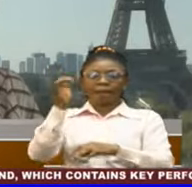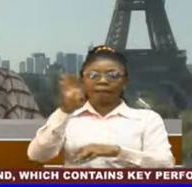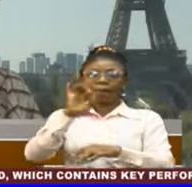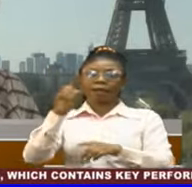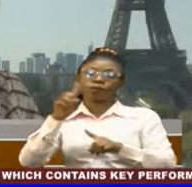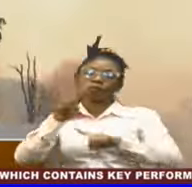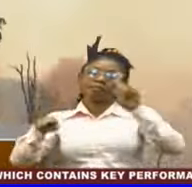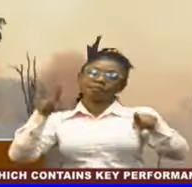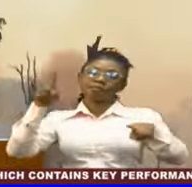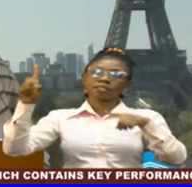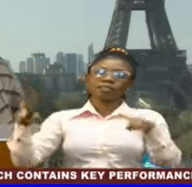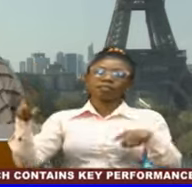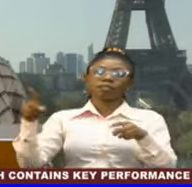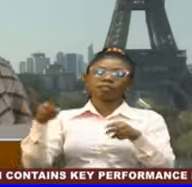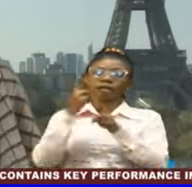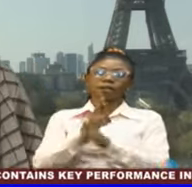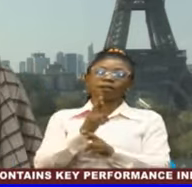and restoration.